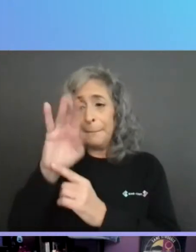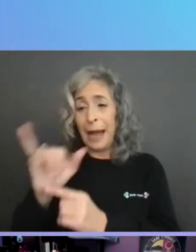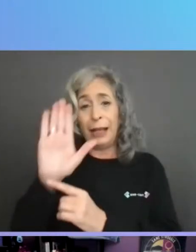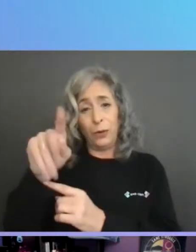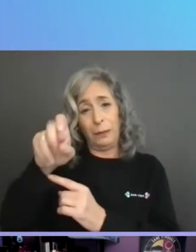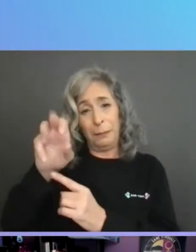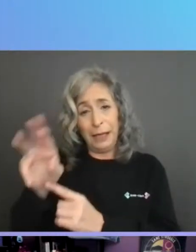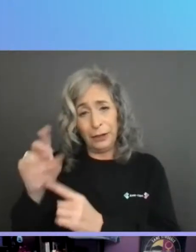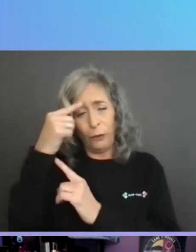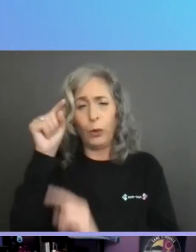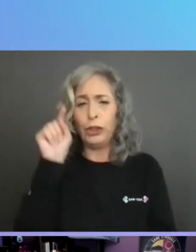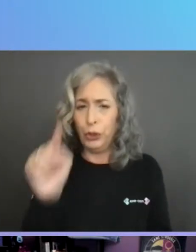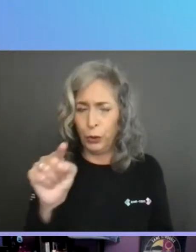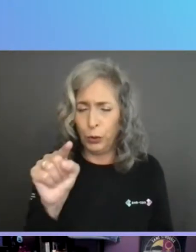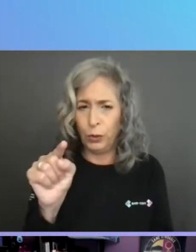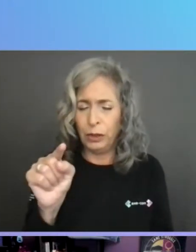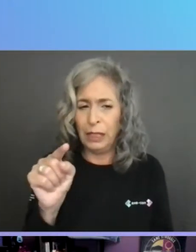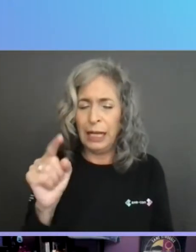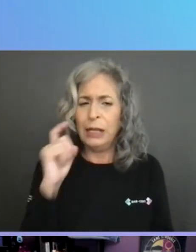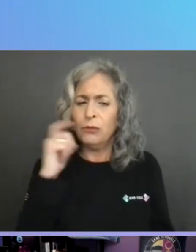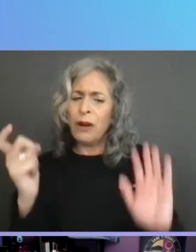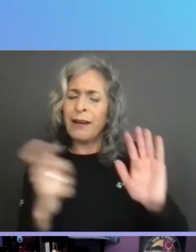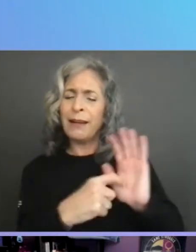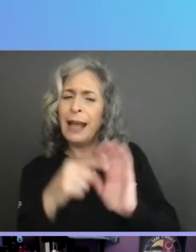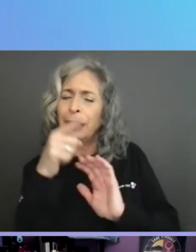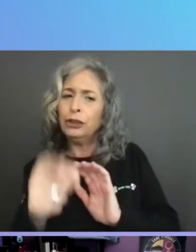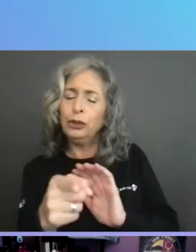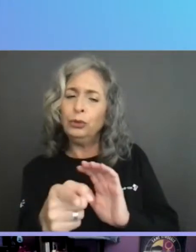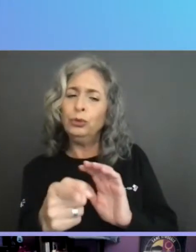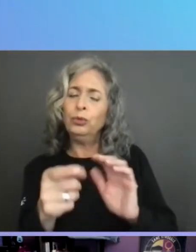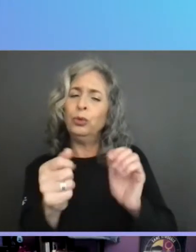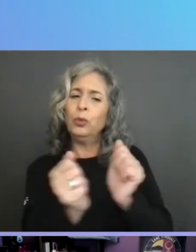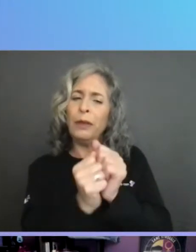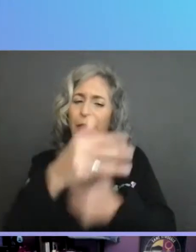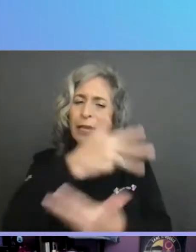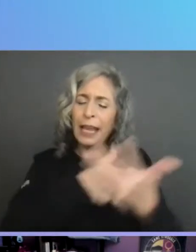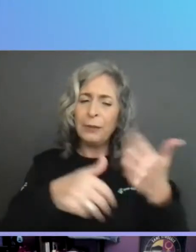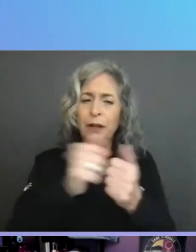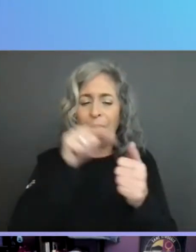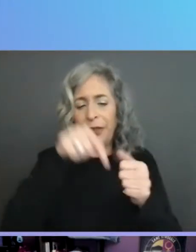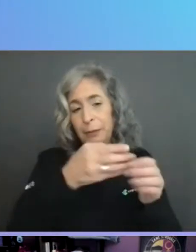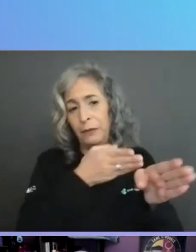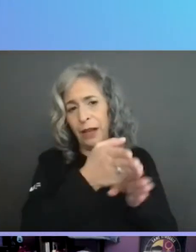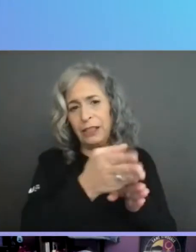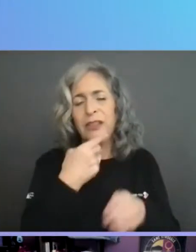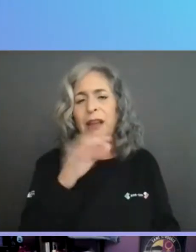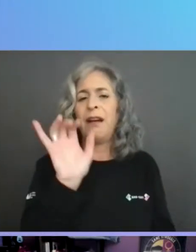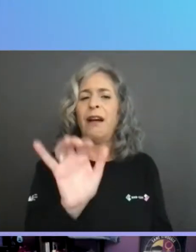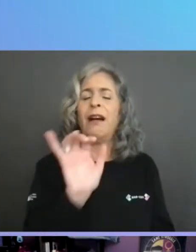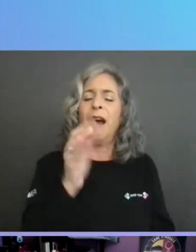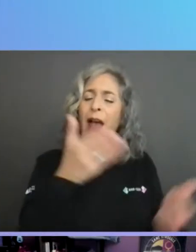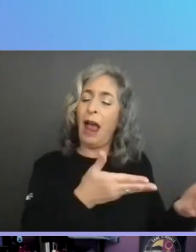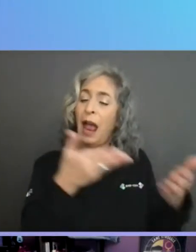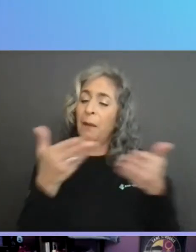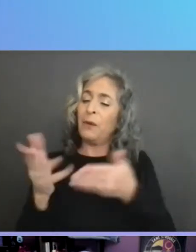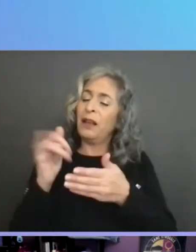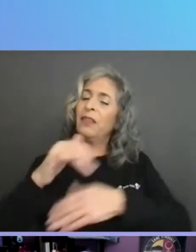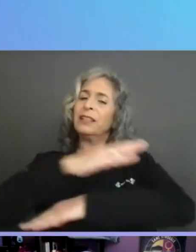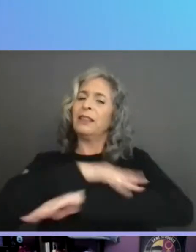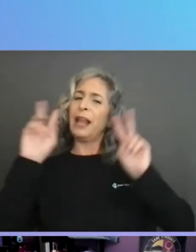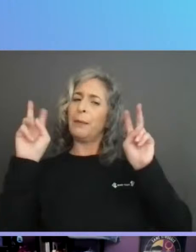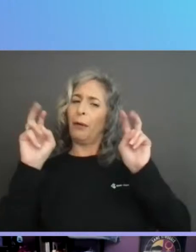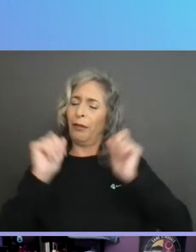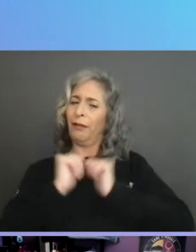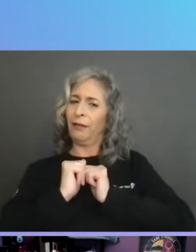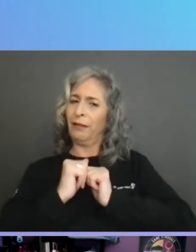stand out in the crowd. It illustrates your engagement with the profession. And it allows you to say, I bring this to the table in